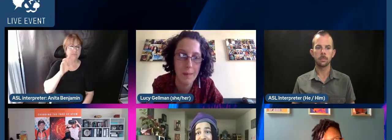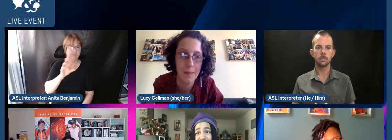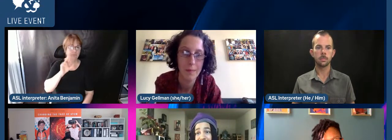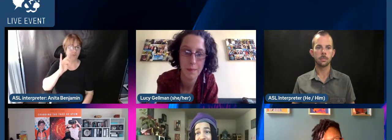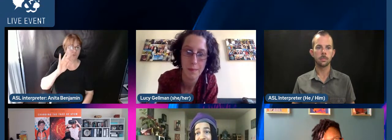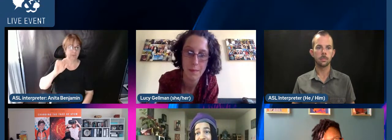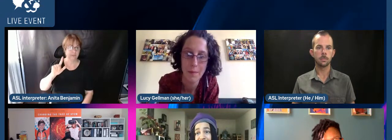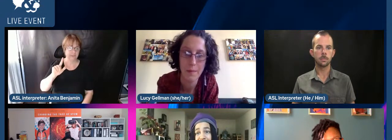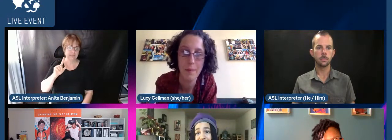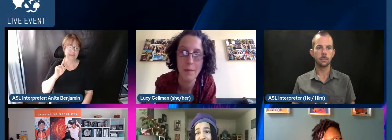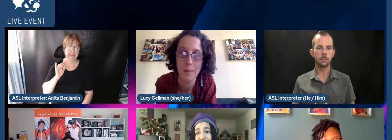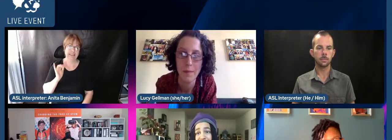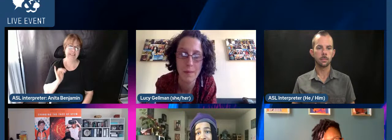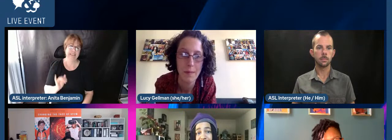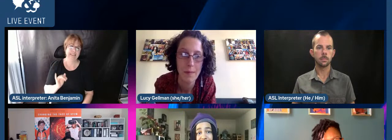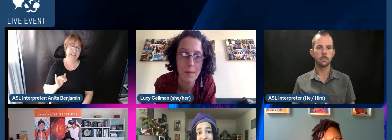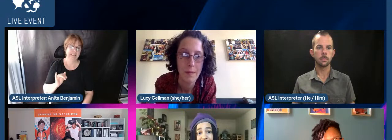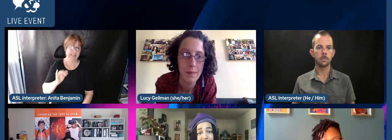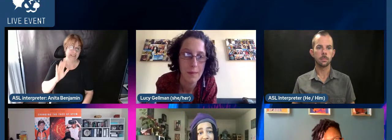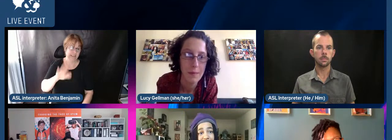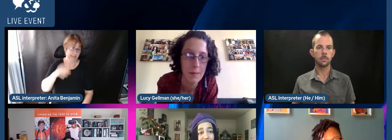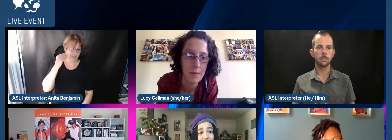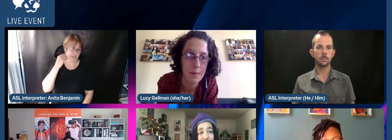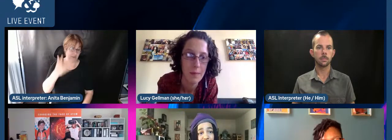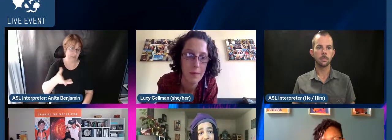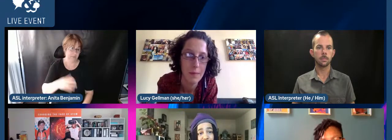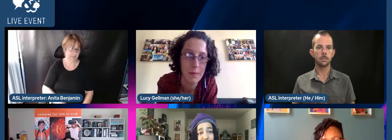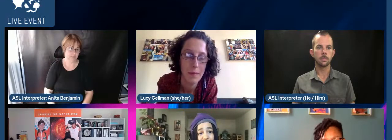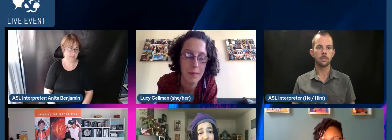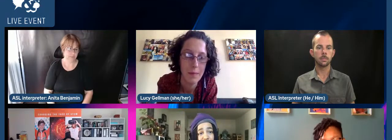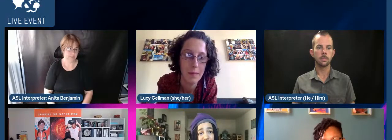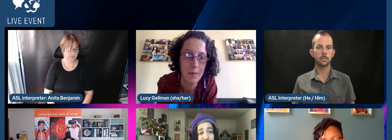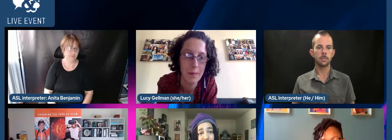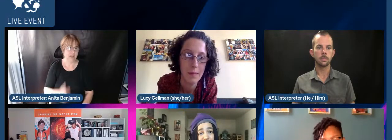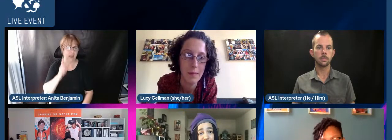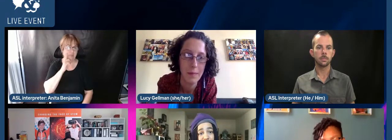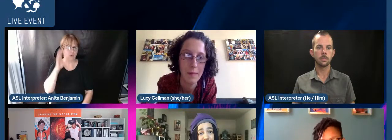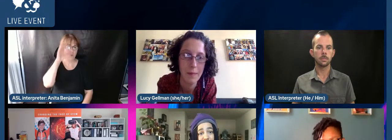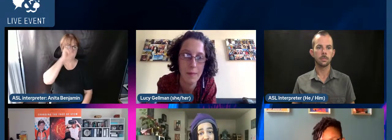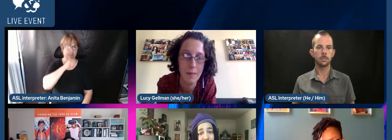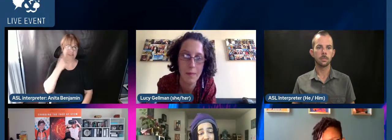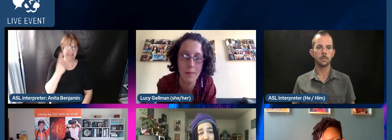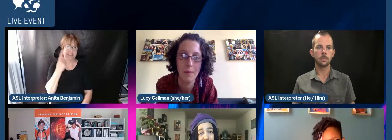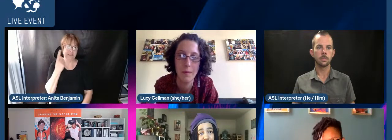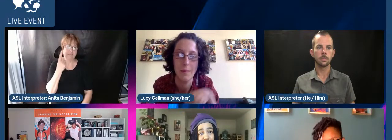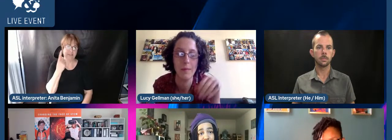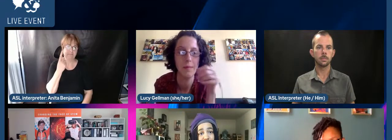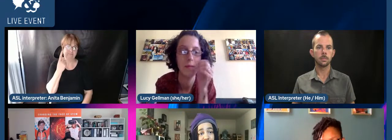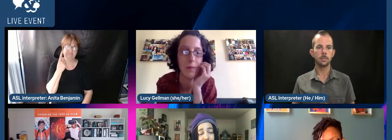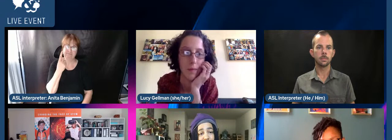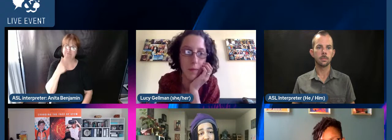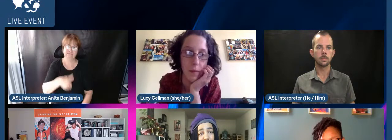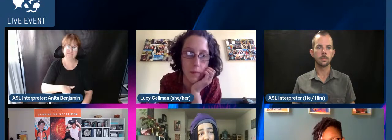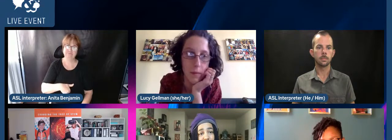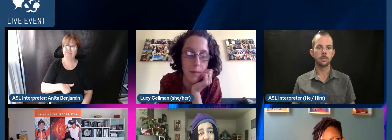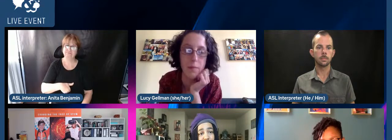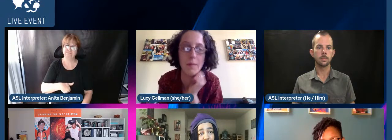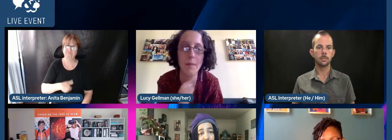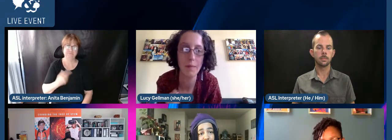that we're missing something here. And,